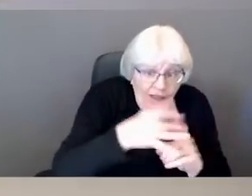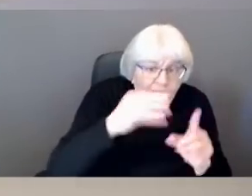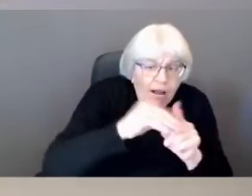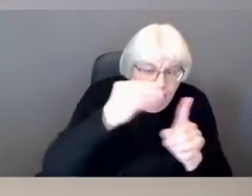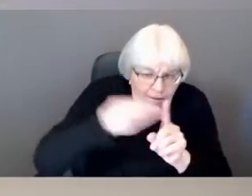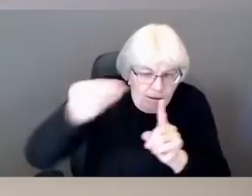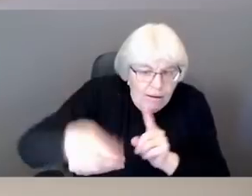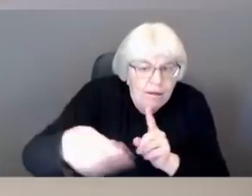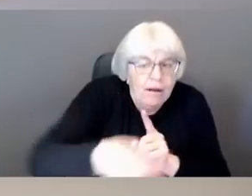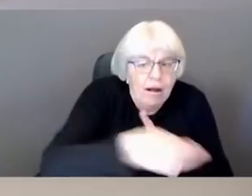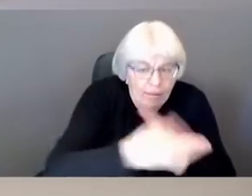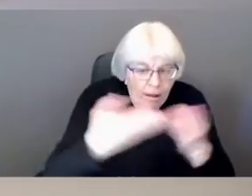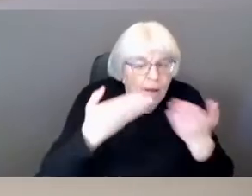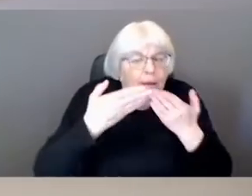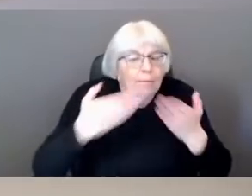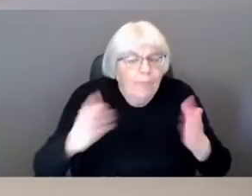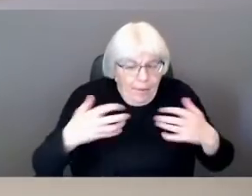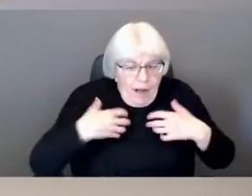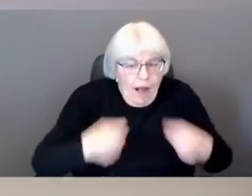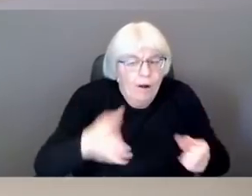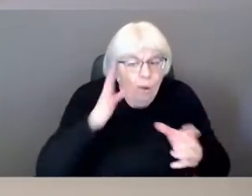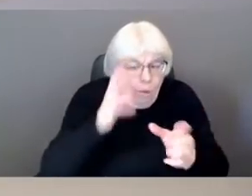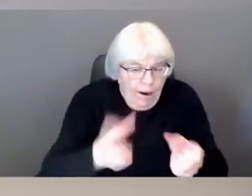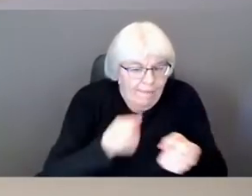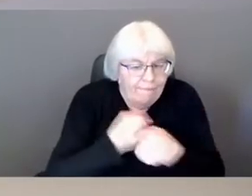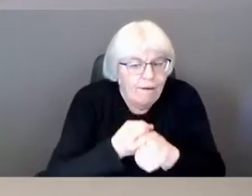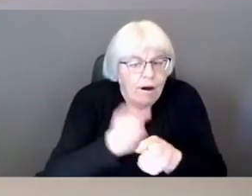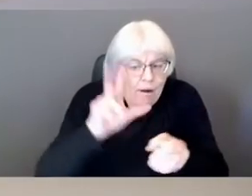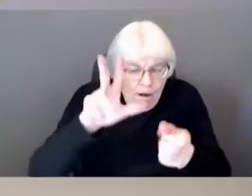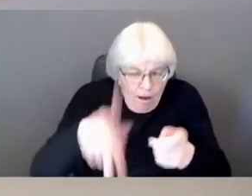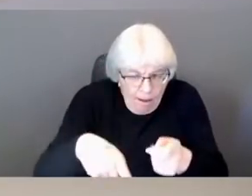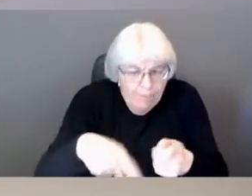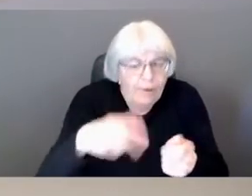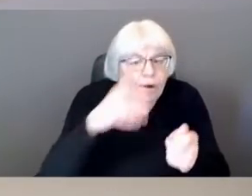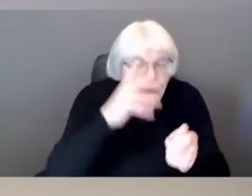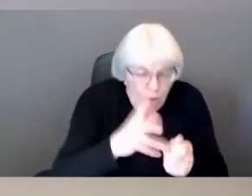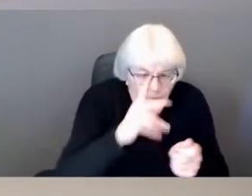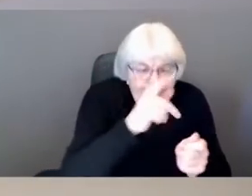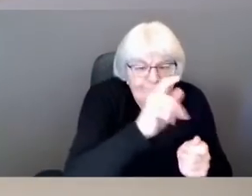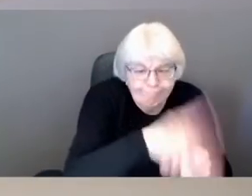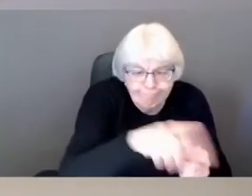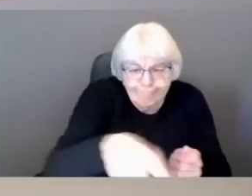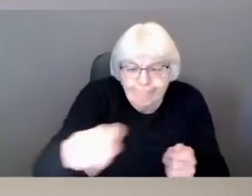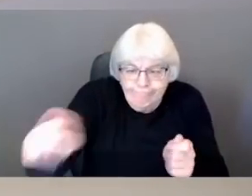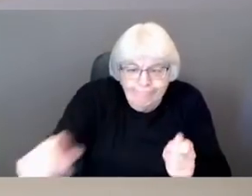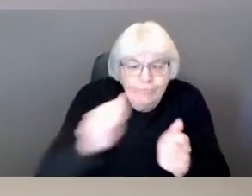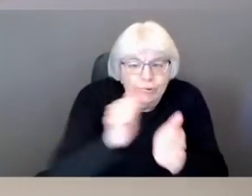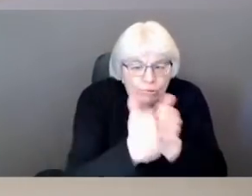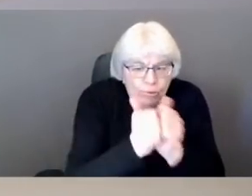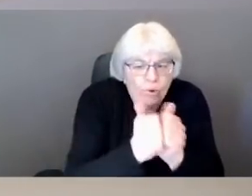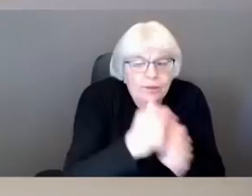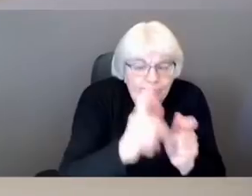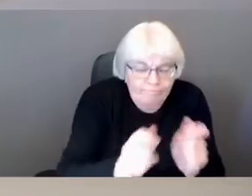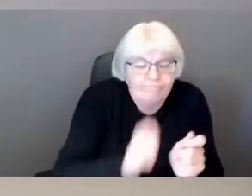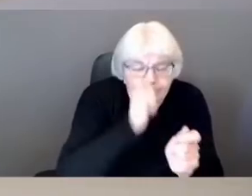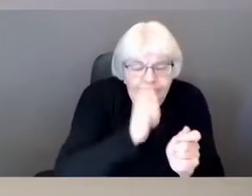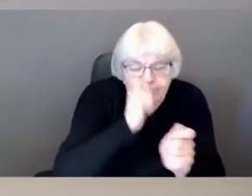but we're not at this point doing broader than that at this point in time. But if there are certain teams